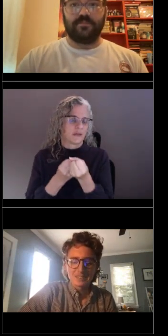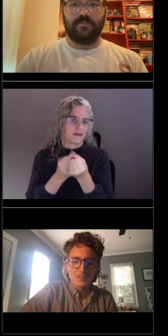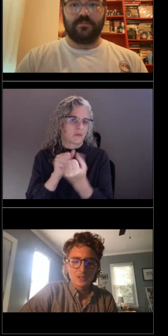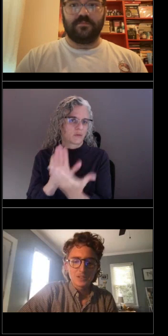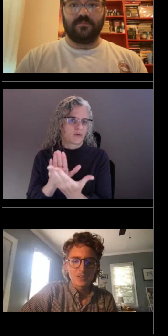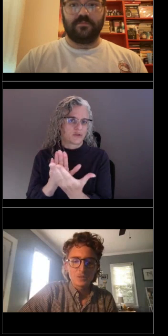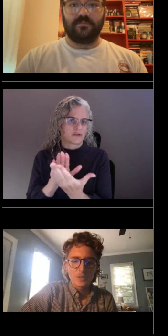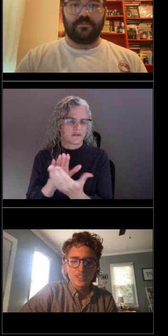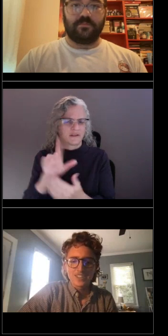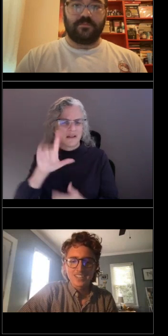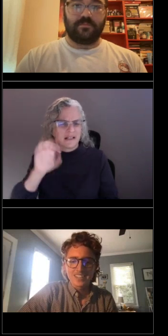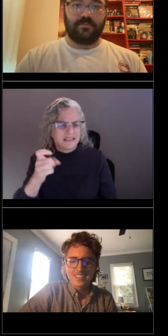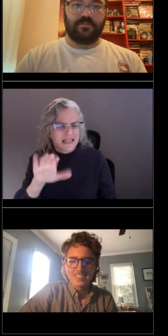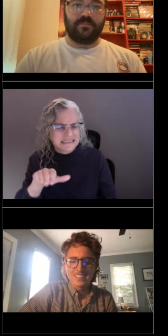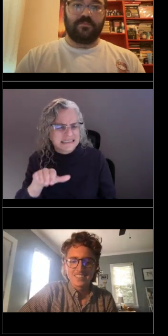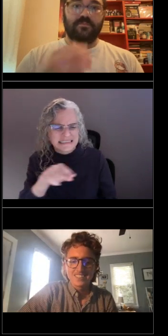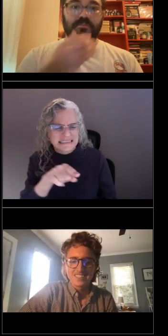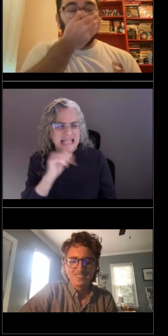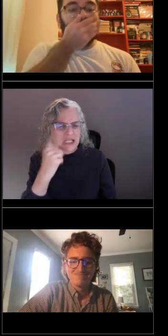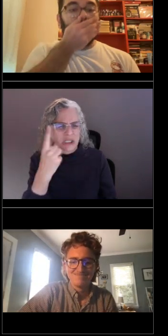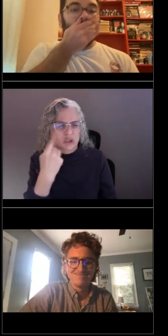a weird,